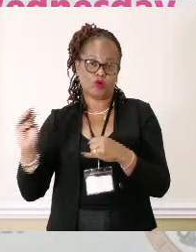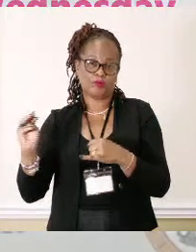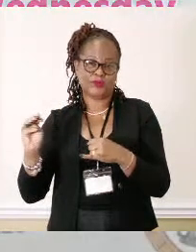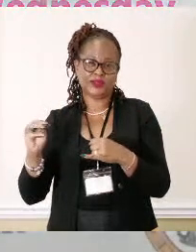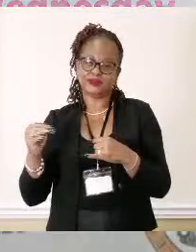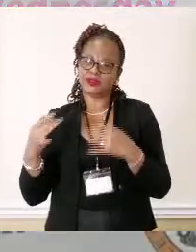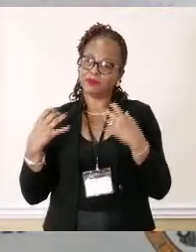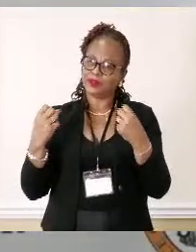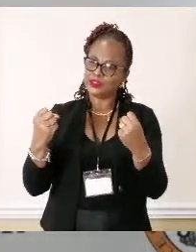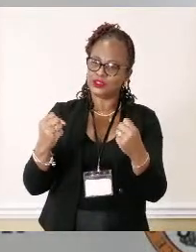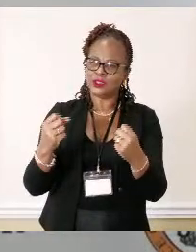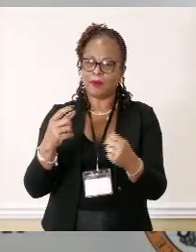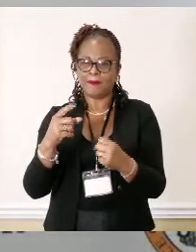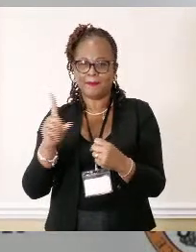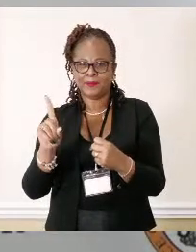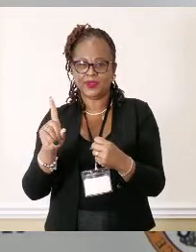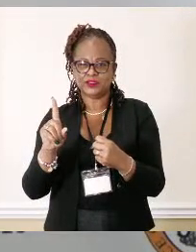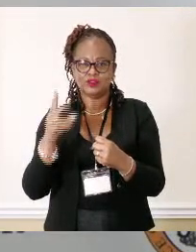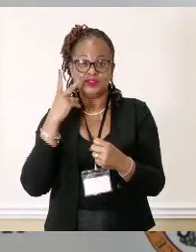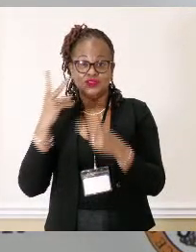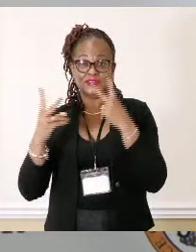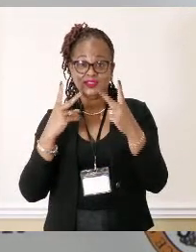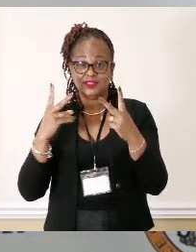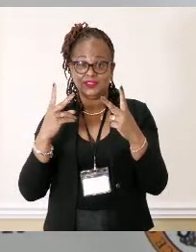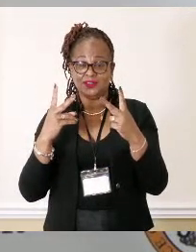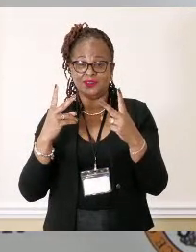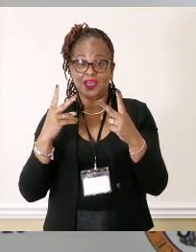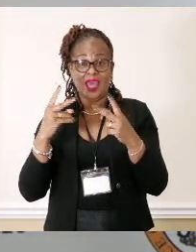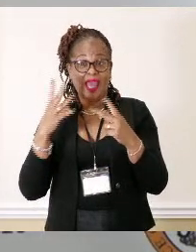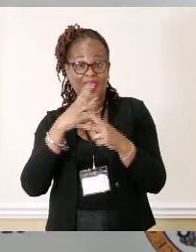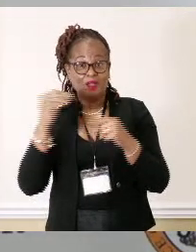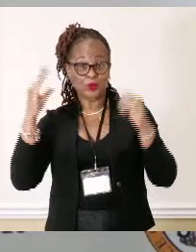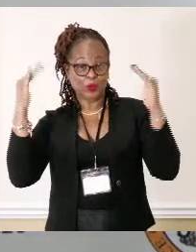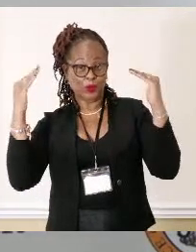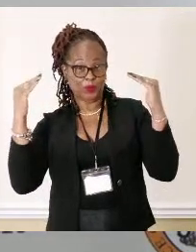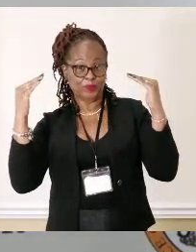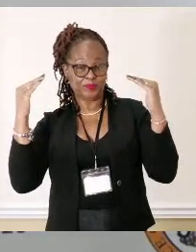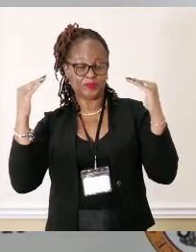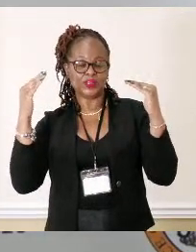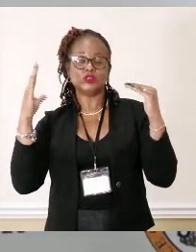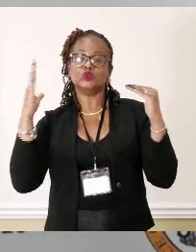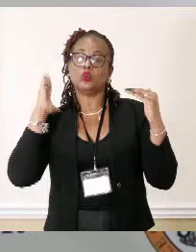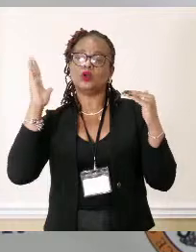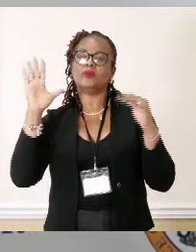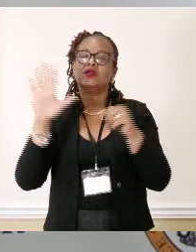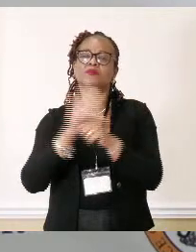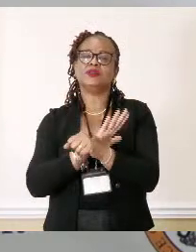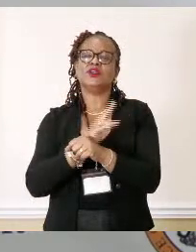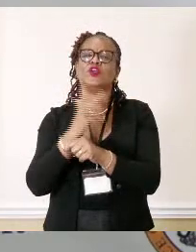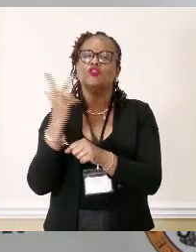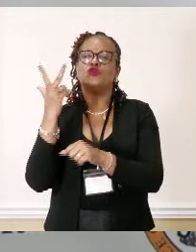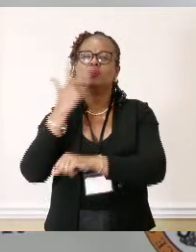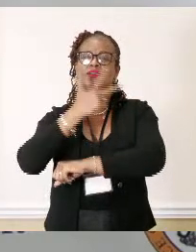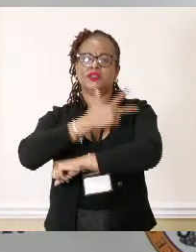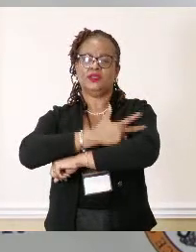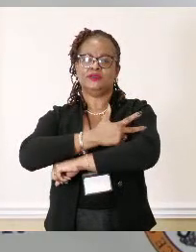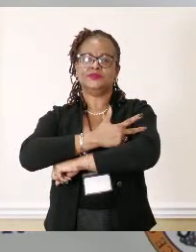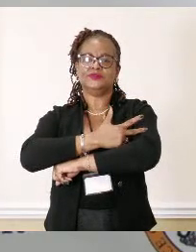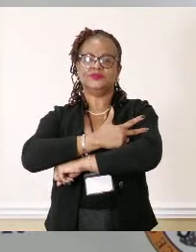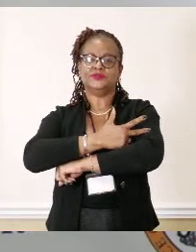ambitious, as you see in that chart, and we hope this will be completed over a 3-day period.